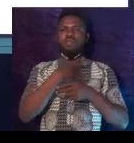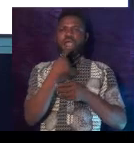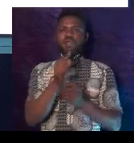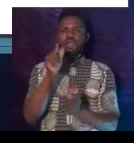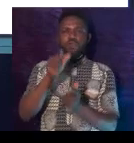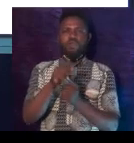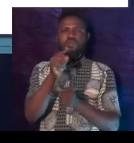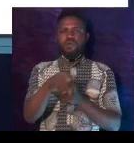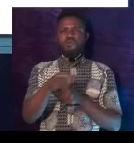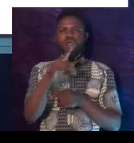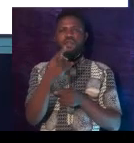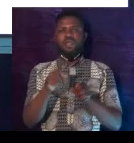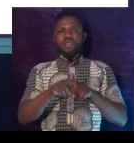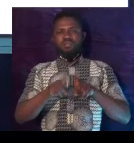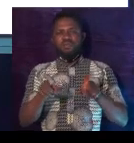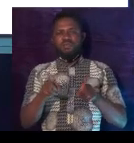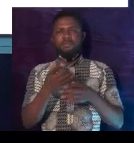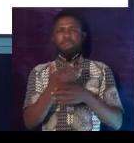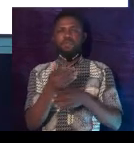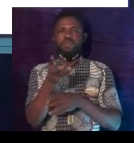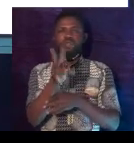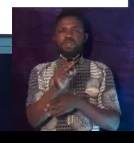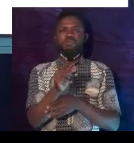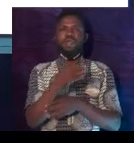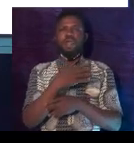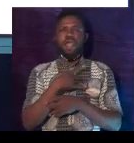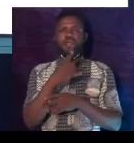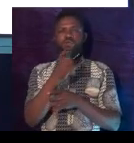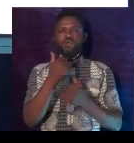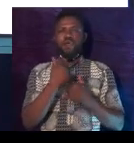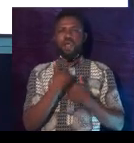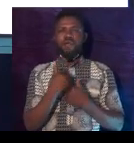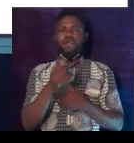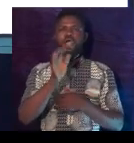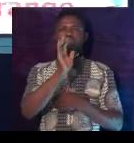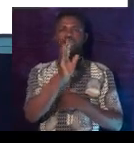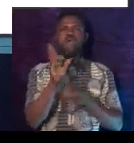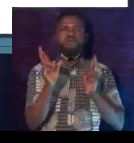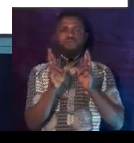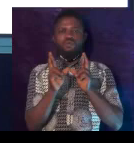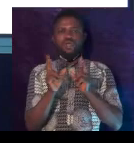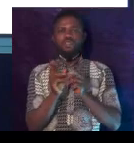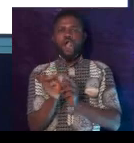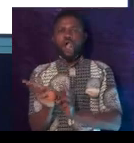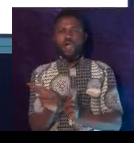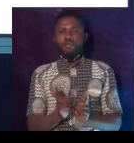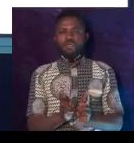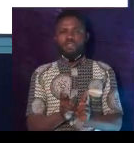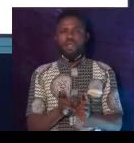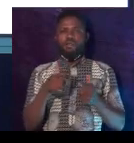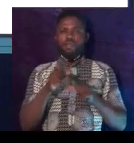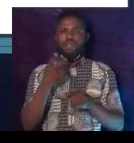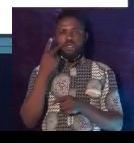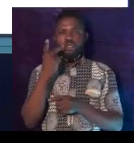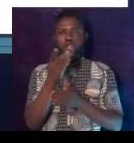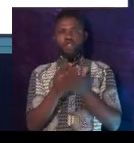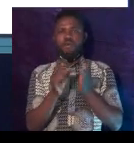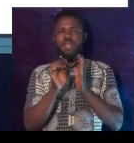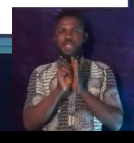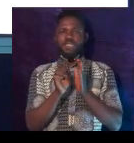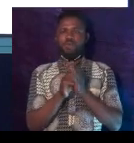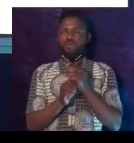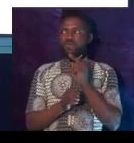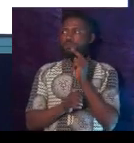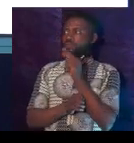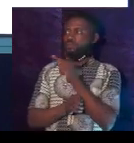look for the lowest. Now you find the difference between the two, the distance, and then you have your range already. Let's see